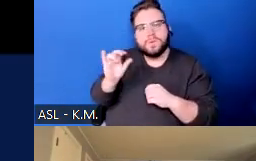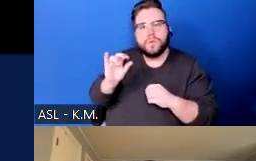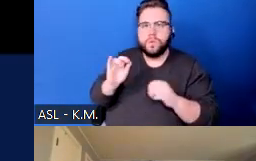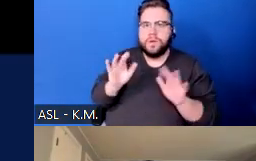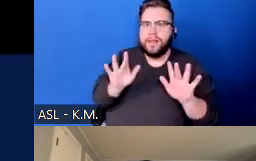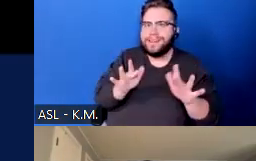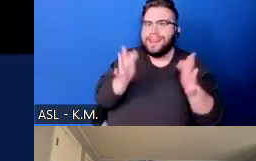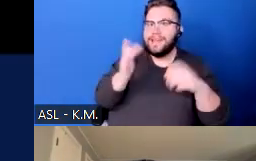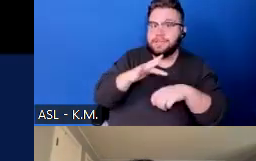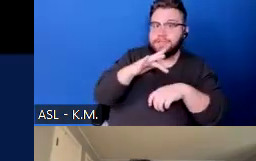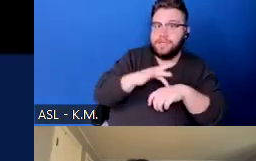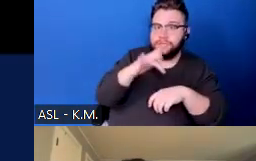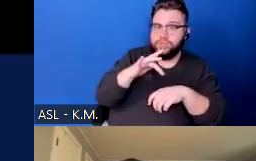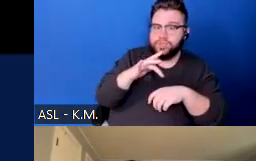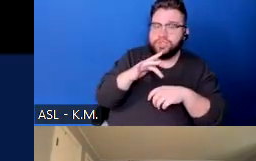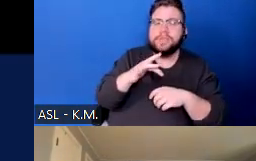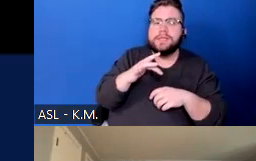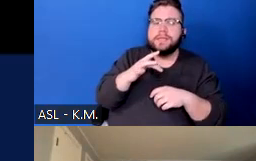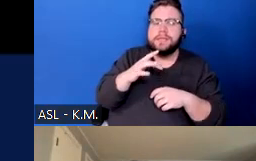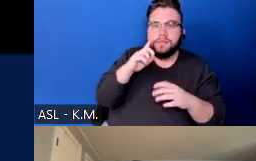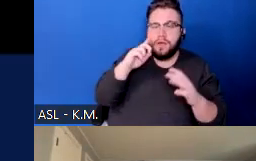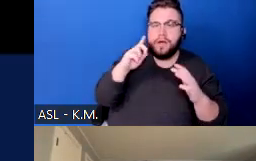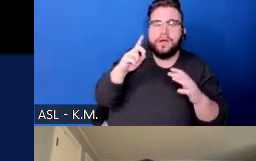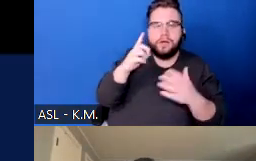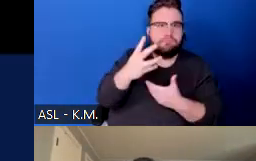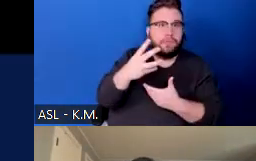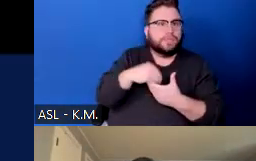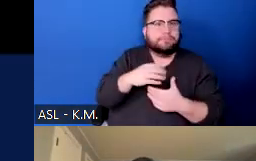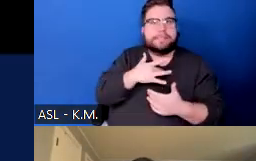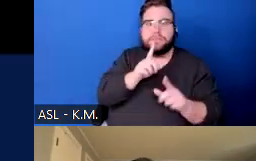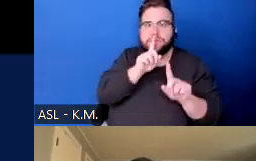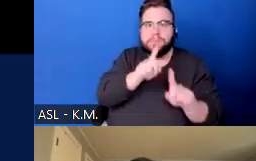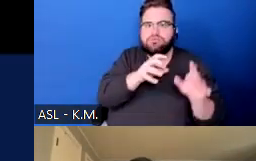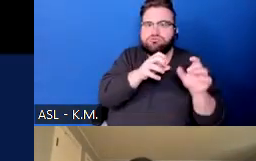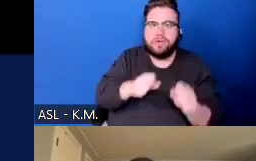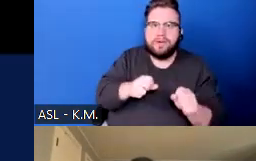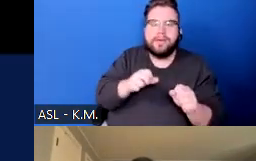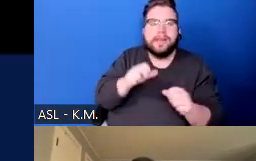not necessarily a difference in the detection of it, but just the response when it does occur.